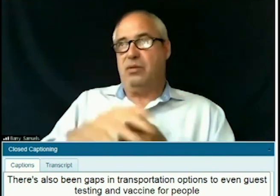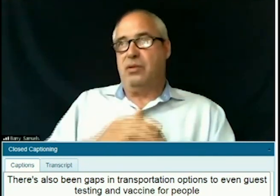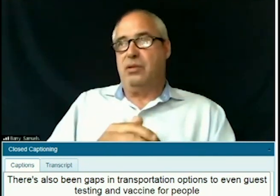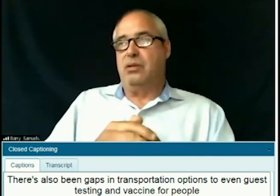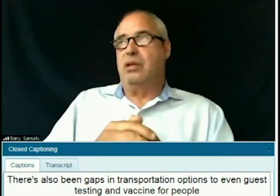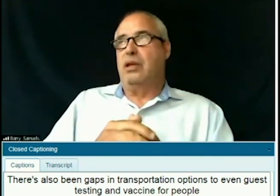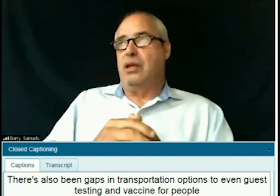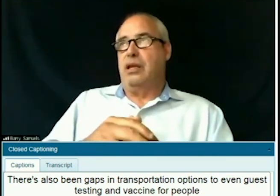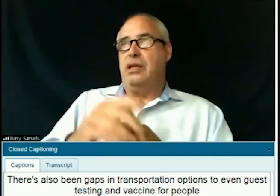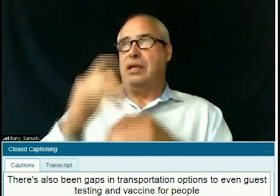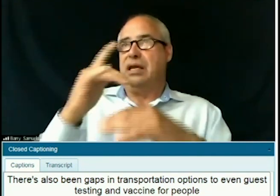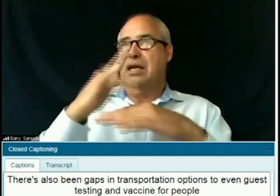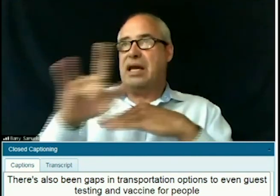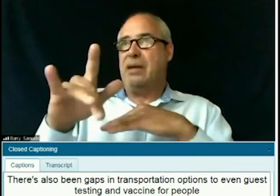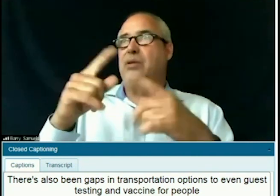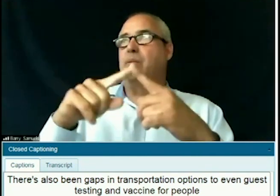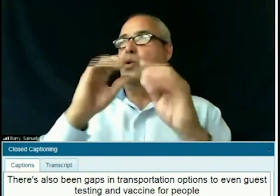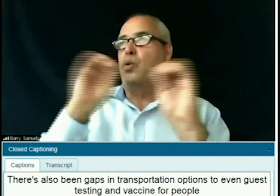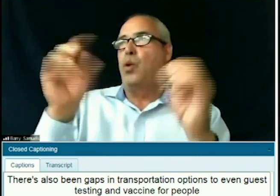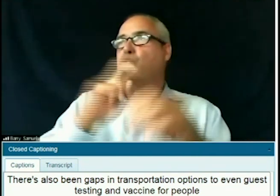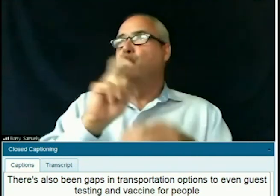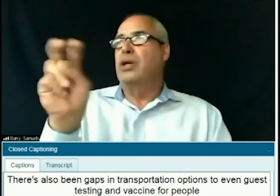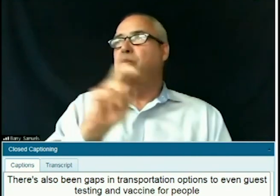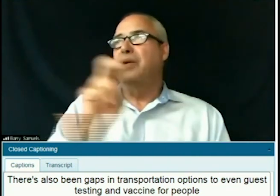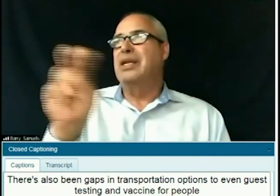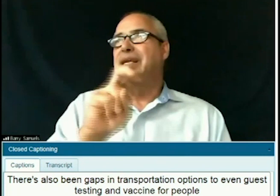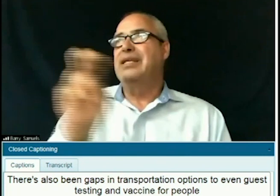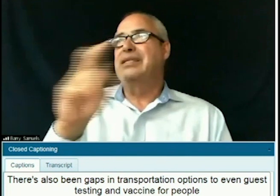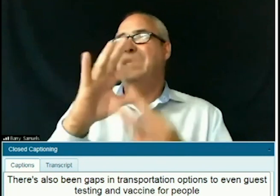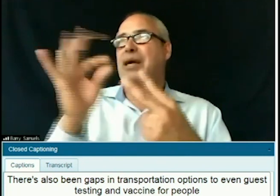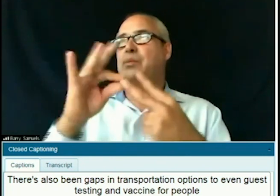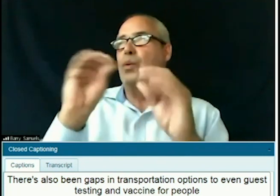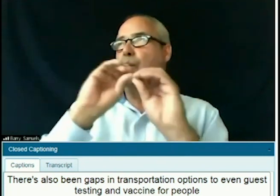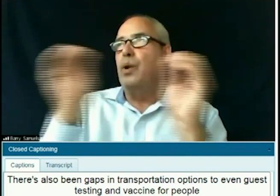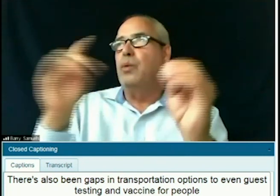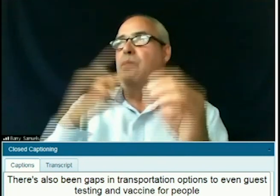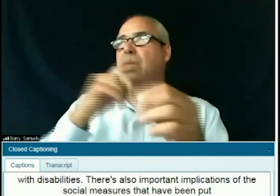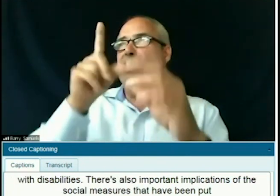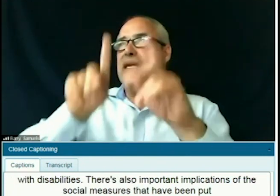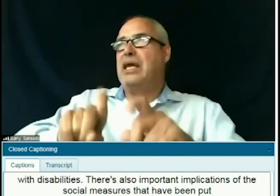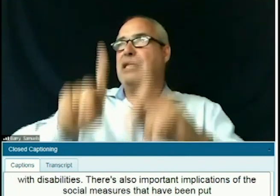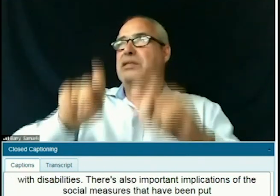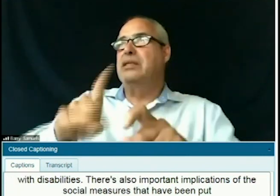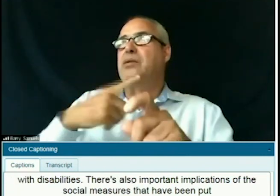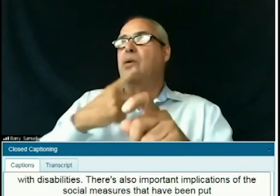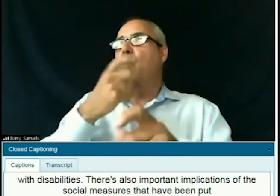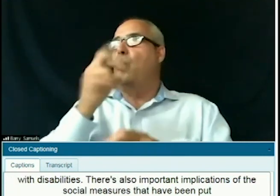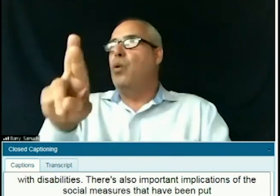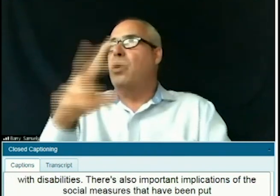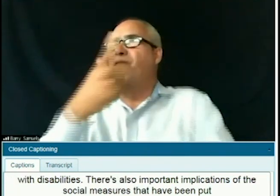gaps in transportation options to even get to testing and vaccine for people with disabilities.